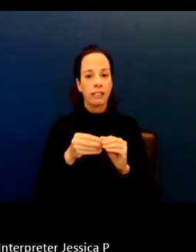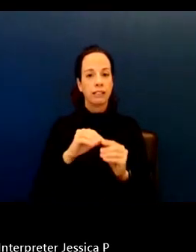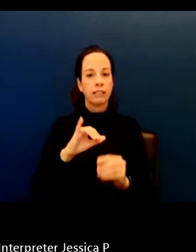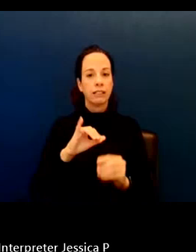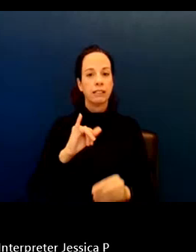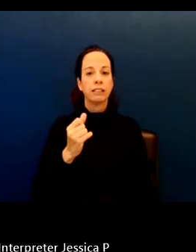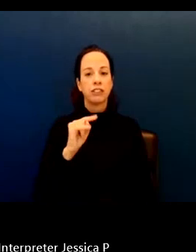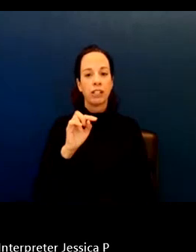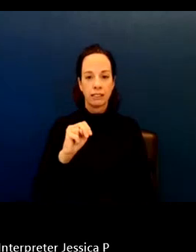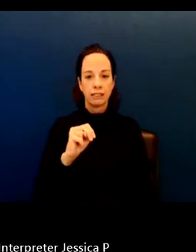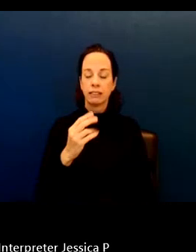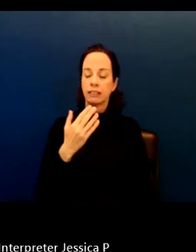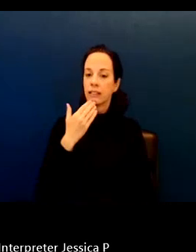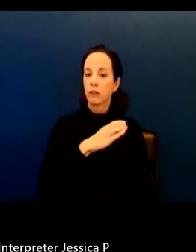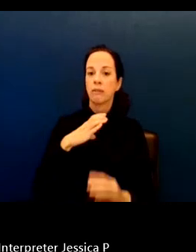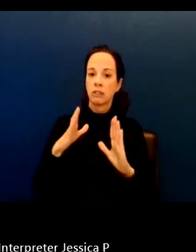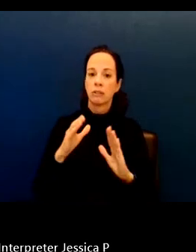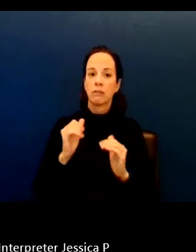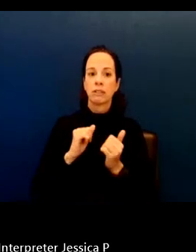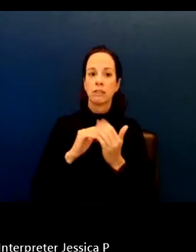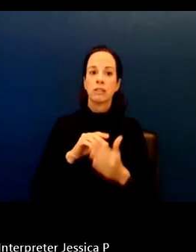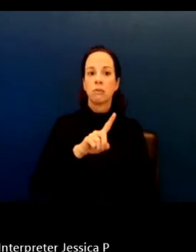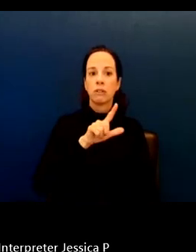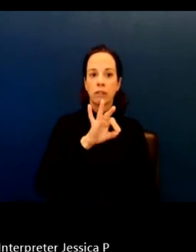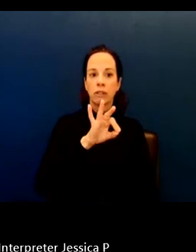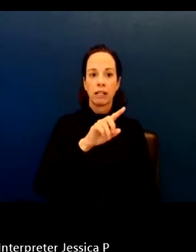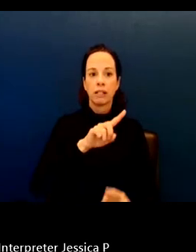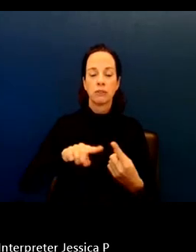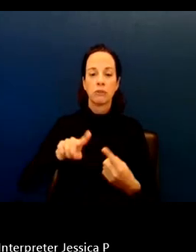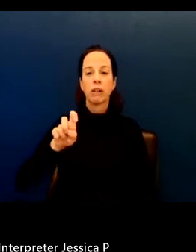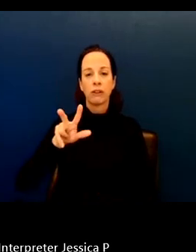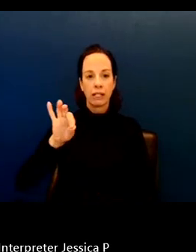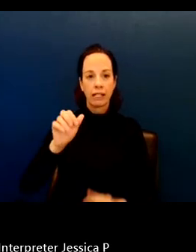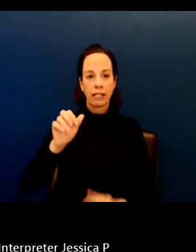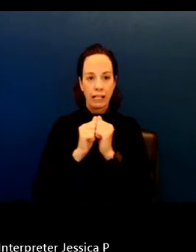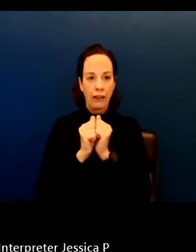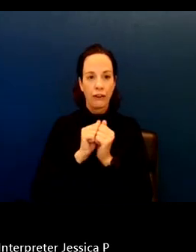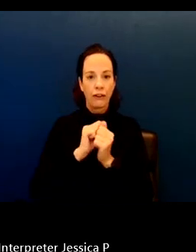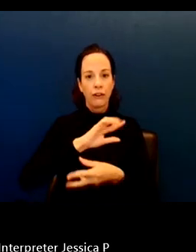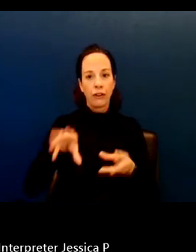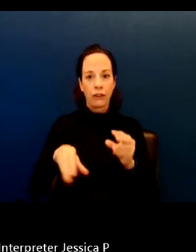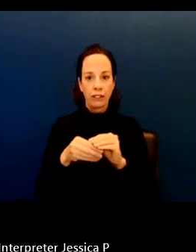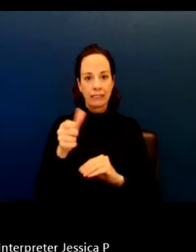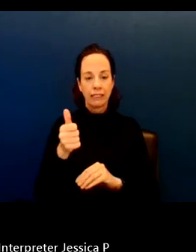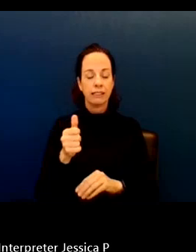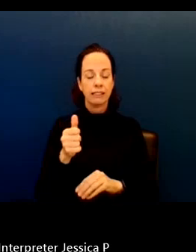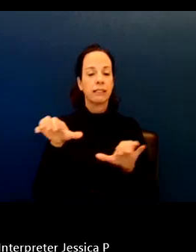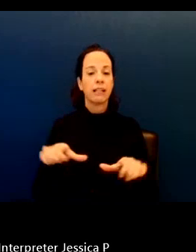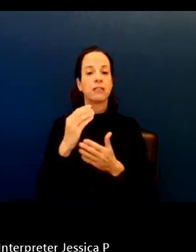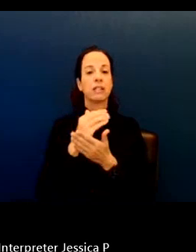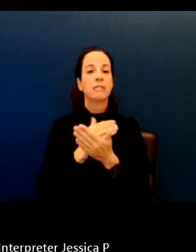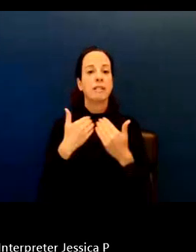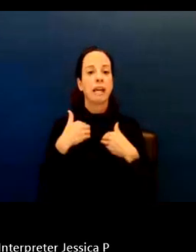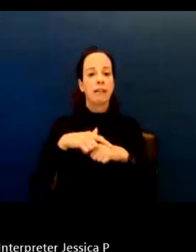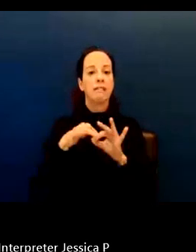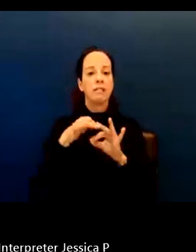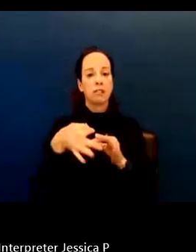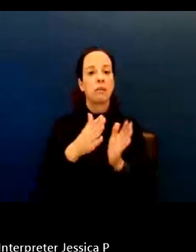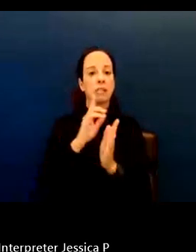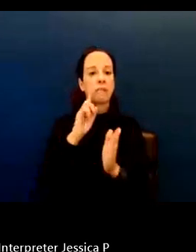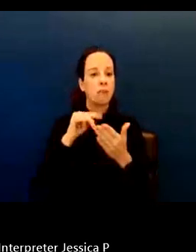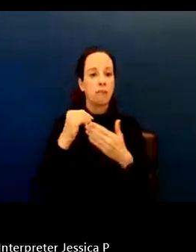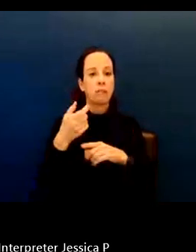I will be addressing tabs 129 through 139 together. These are action items consisting of time extension requests for projects from the